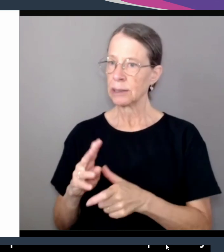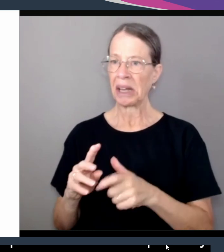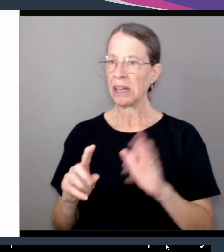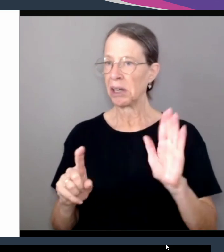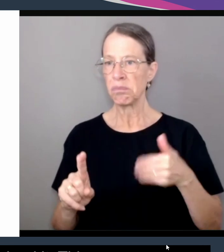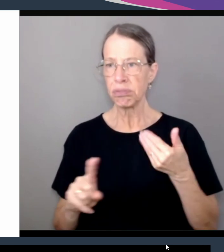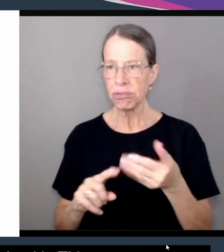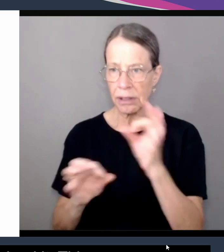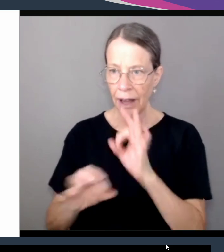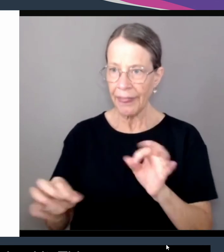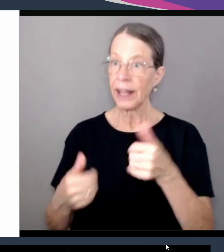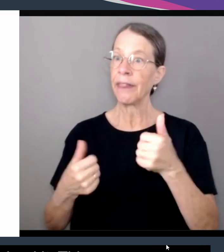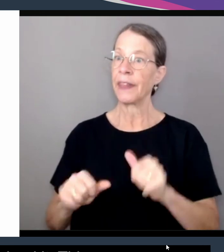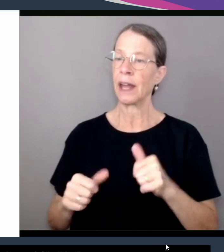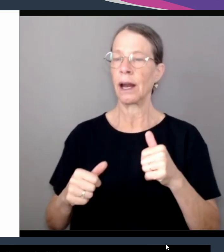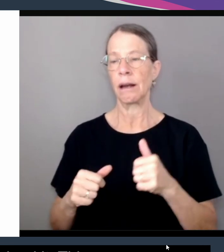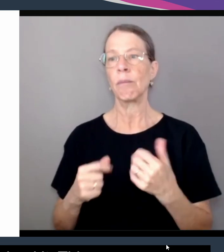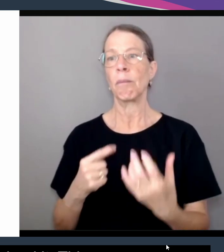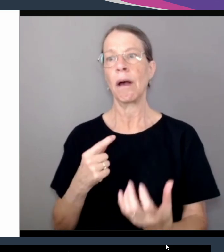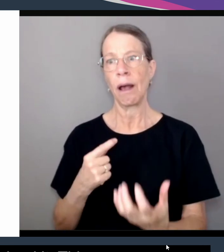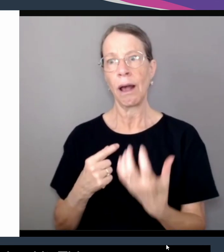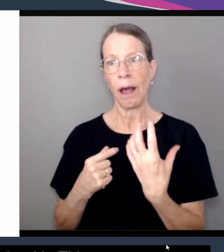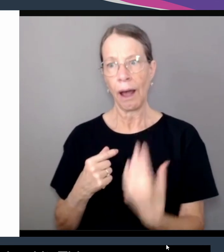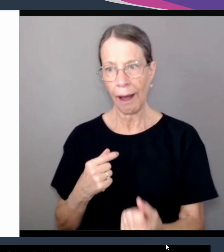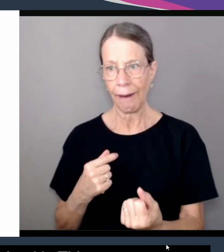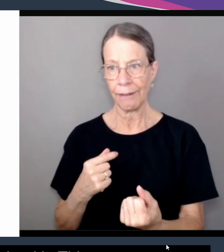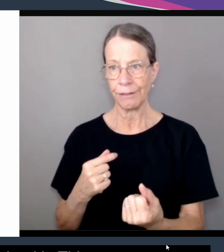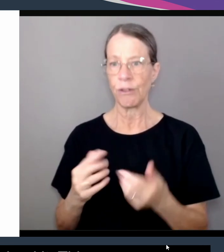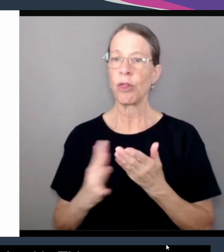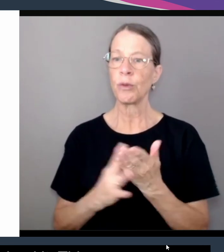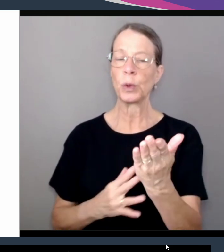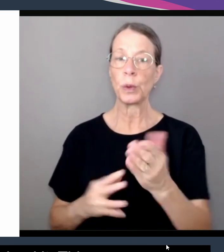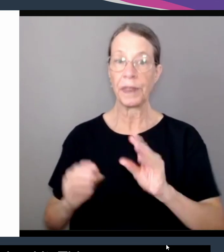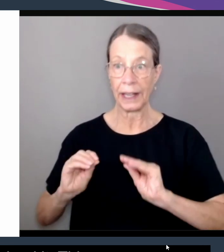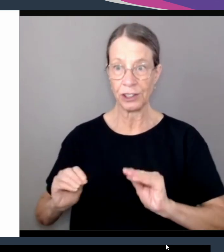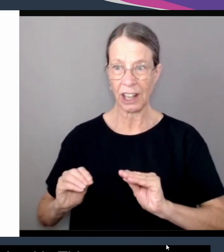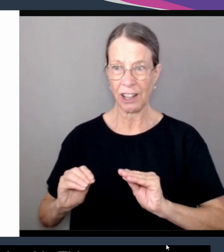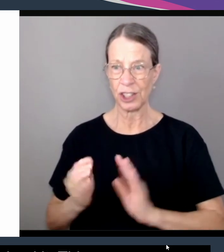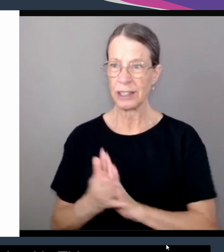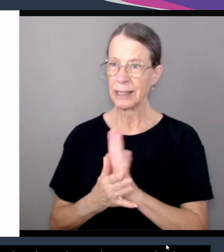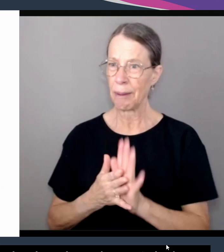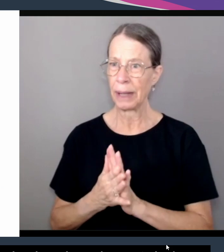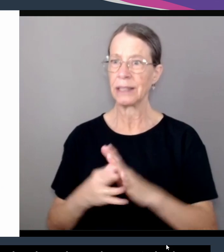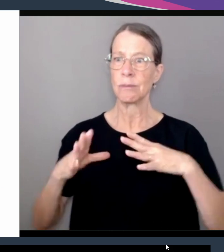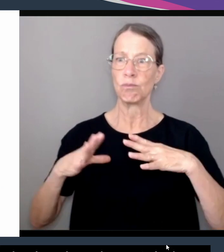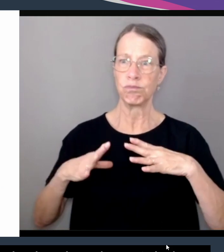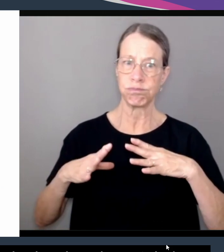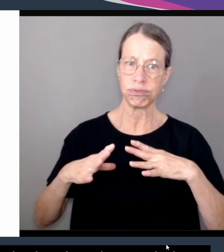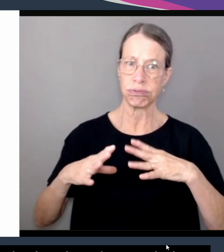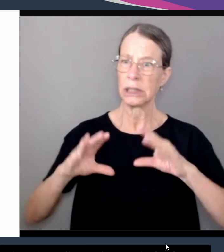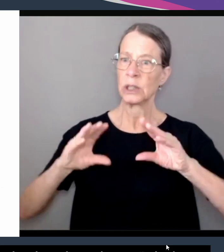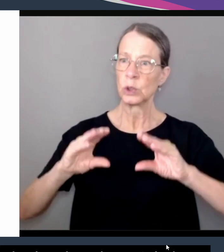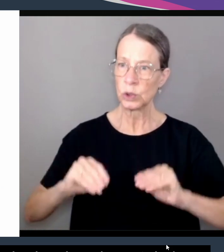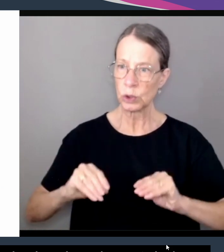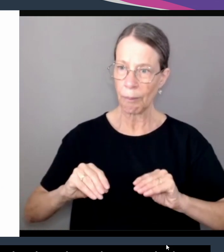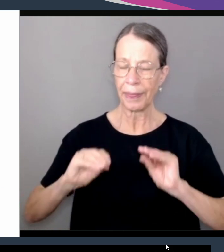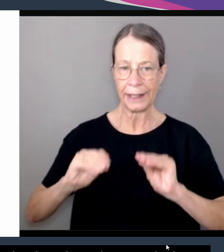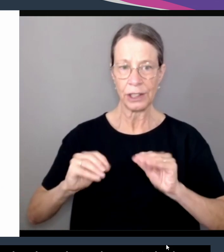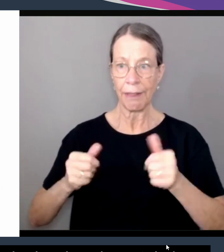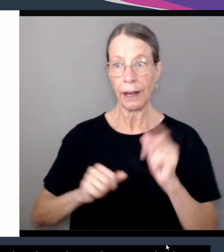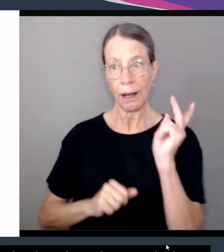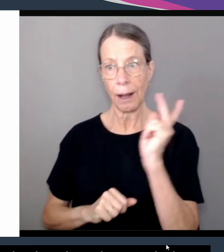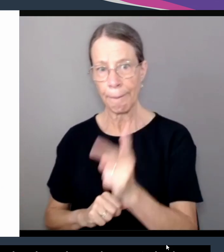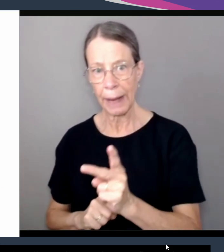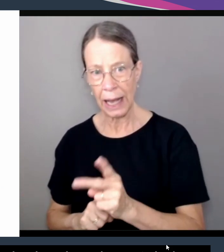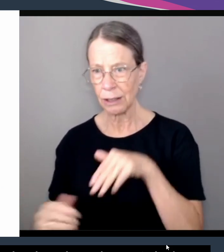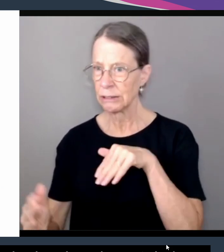so that pathway was ruptured for them. And returning to an education environment was particularly challenging because we heard Dr.